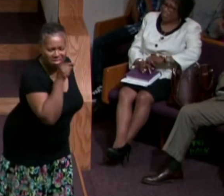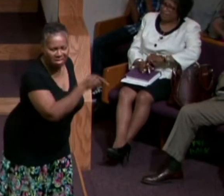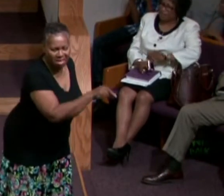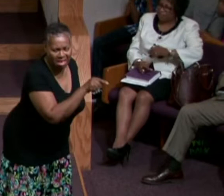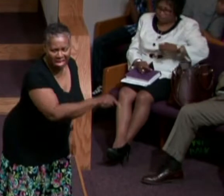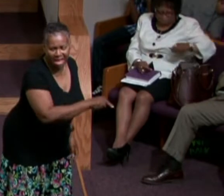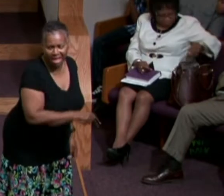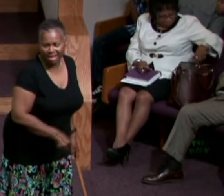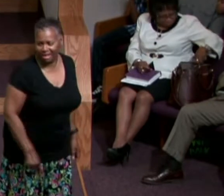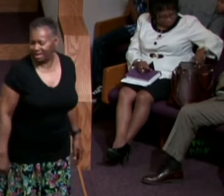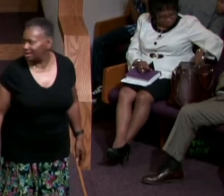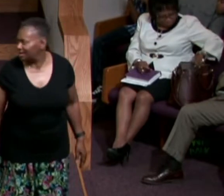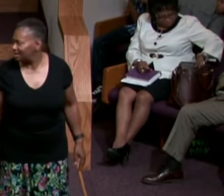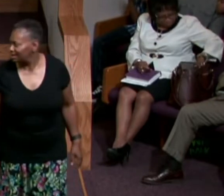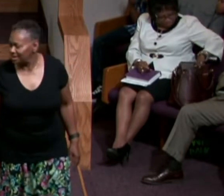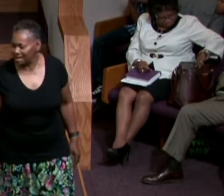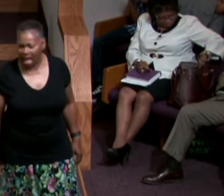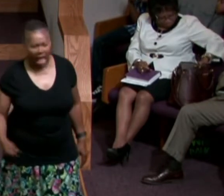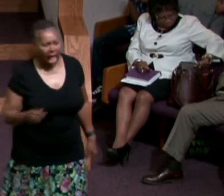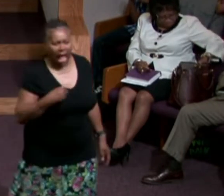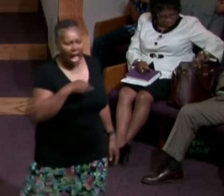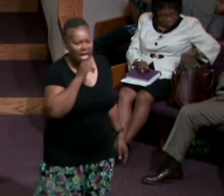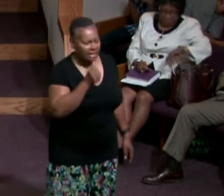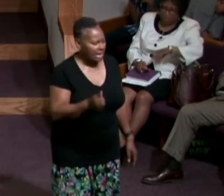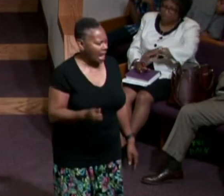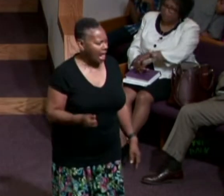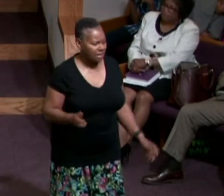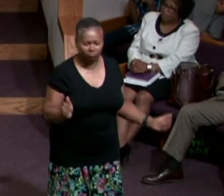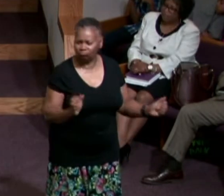Sure, because I ain't been with nobody else.